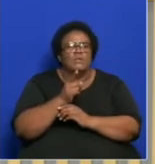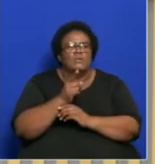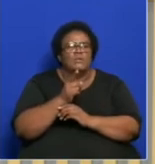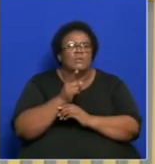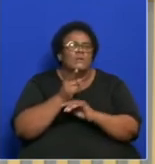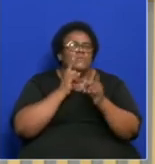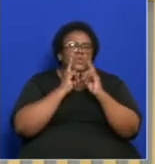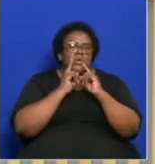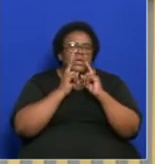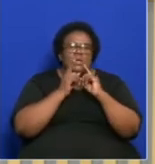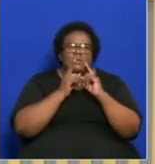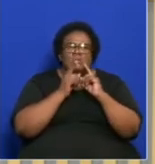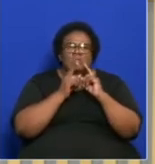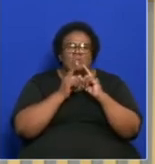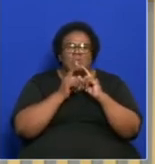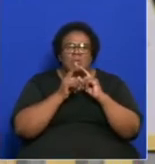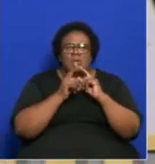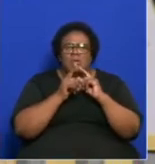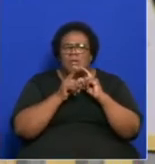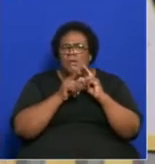not conversant with